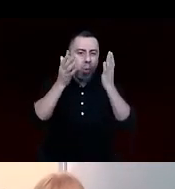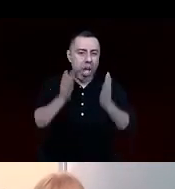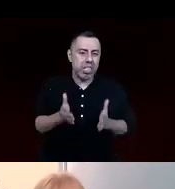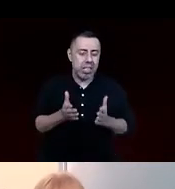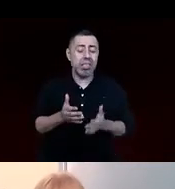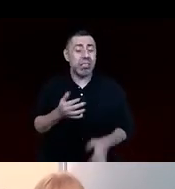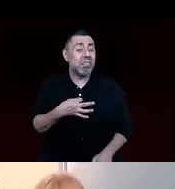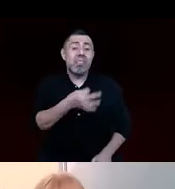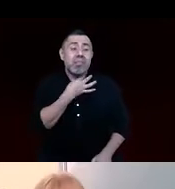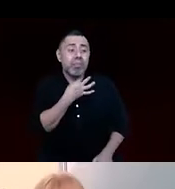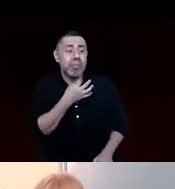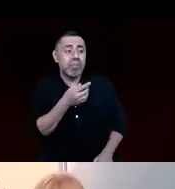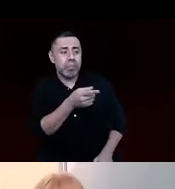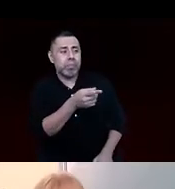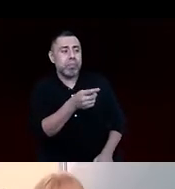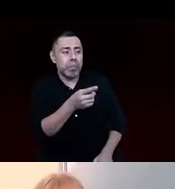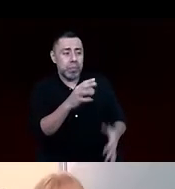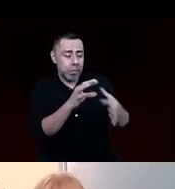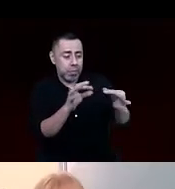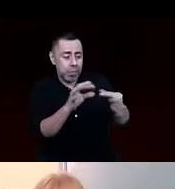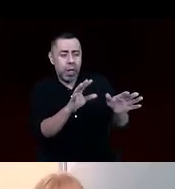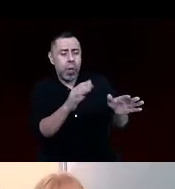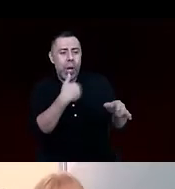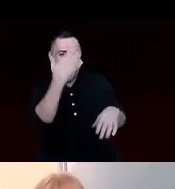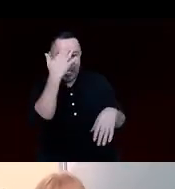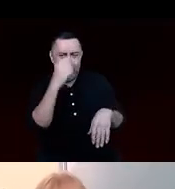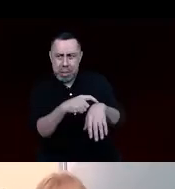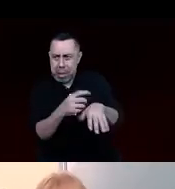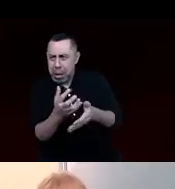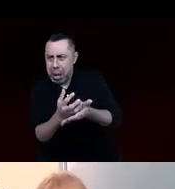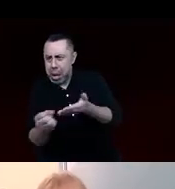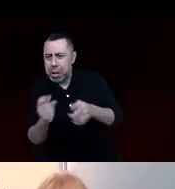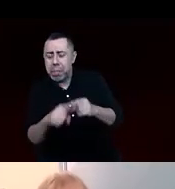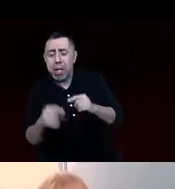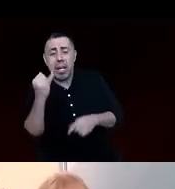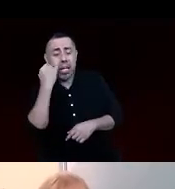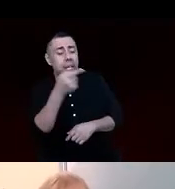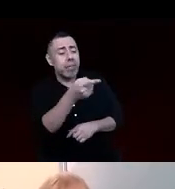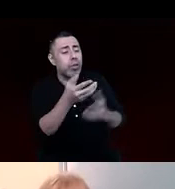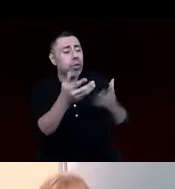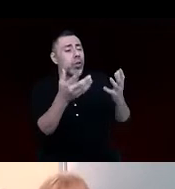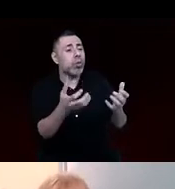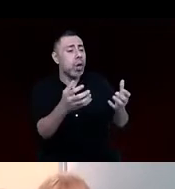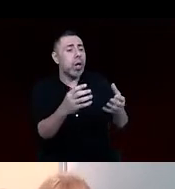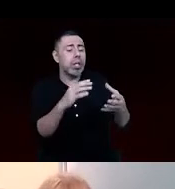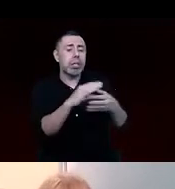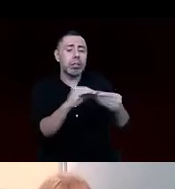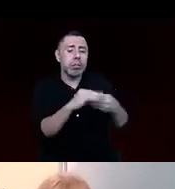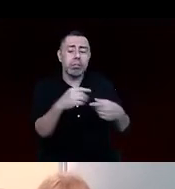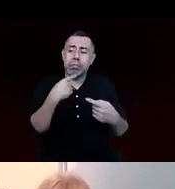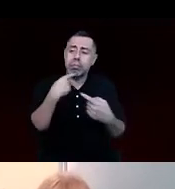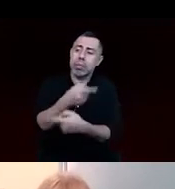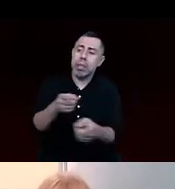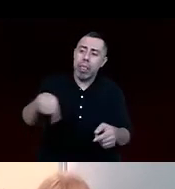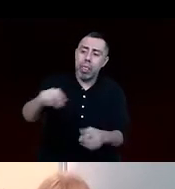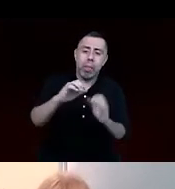anything. I just wanted to say that. I know it's almost time to go, but if you wanted to talk about how your stories,